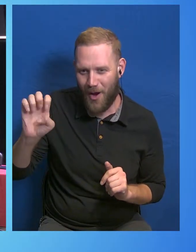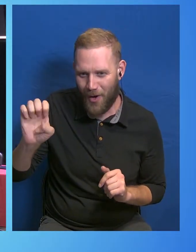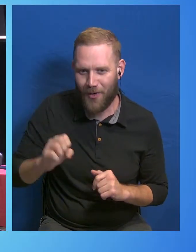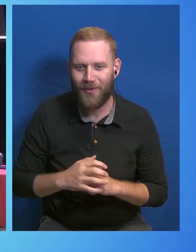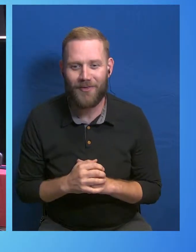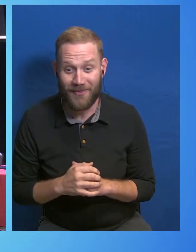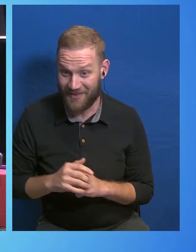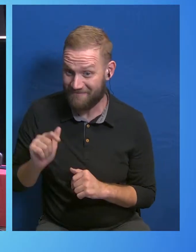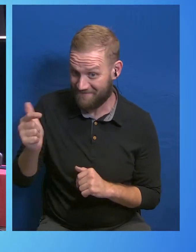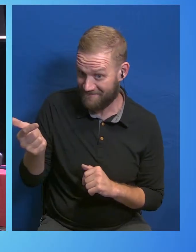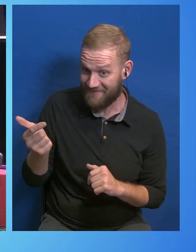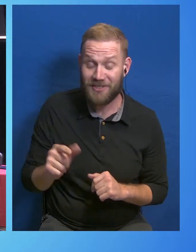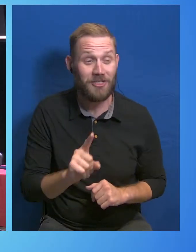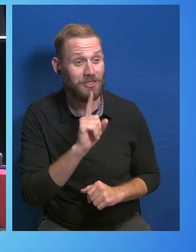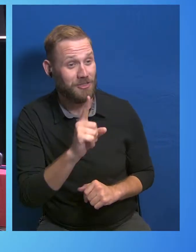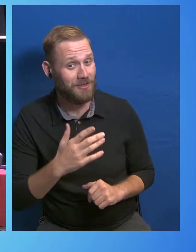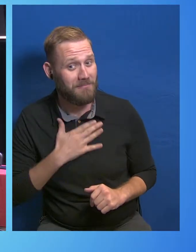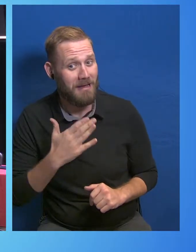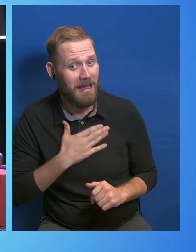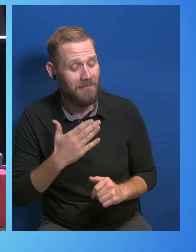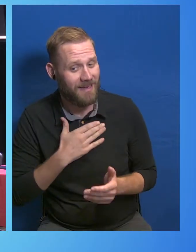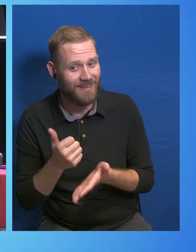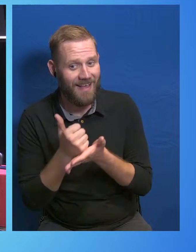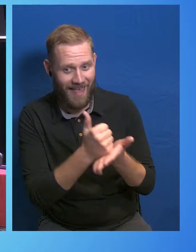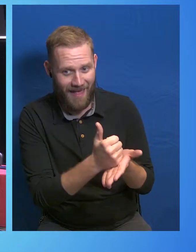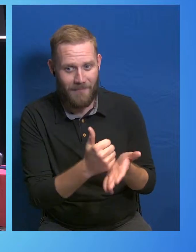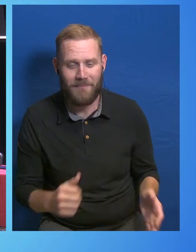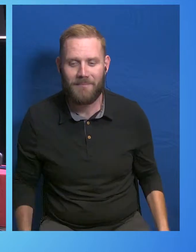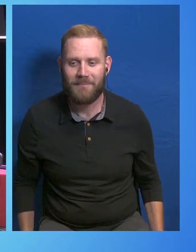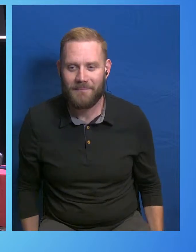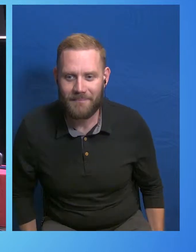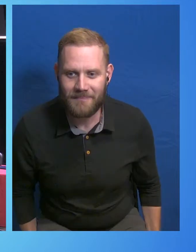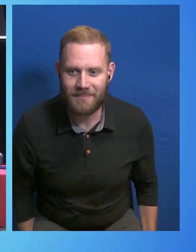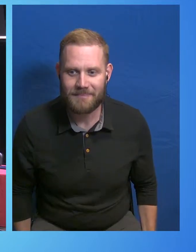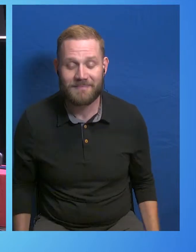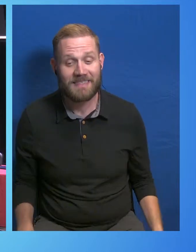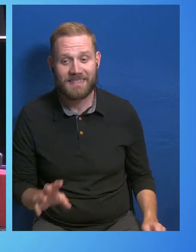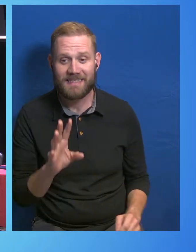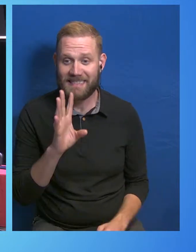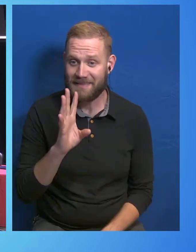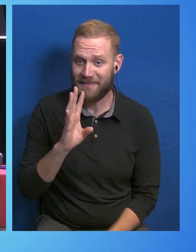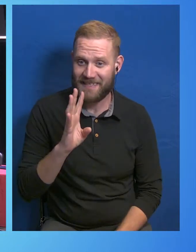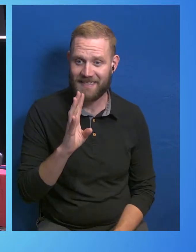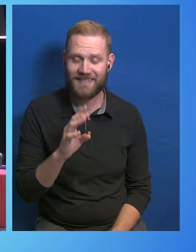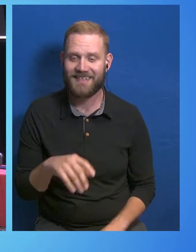Sure, happy to assist. Thank you, President Buchanan. This is Linda speaking,